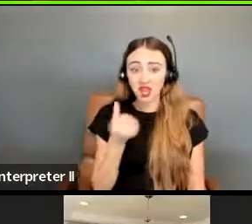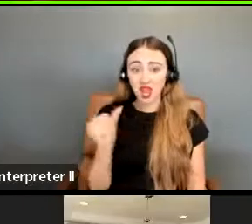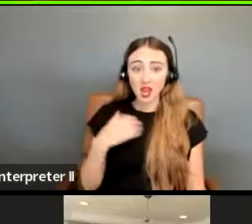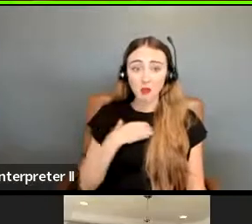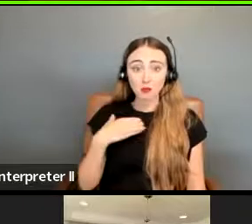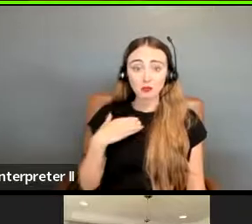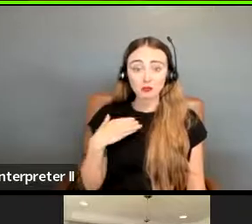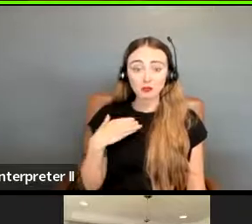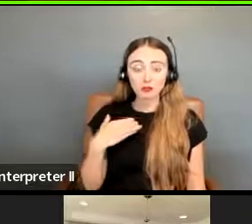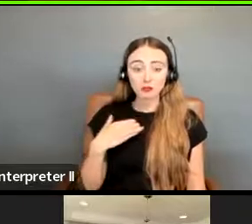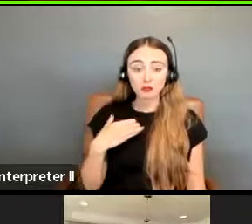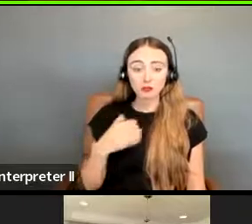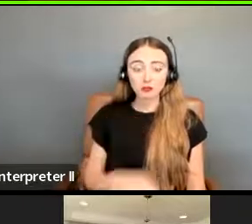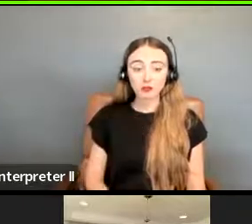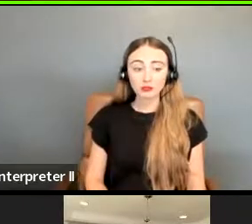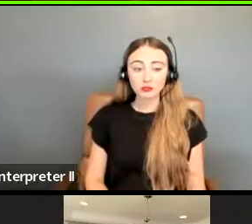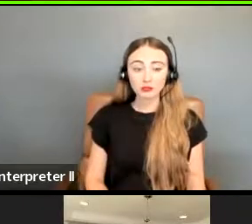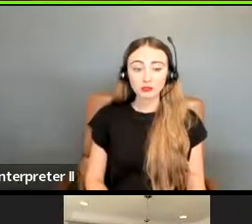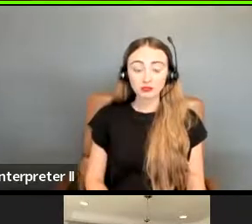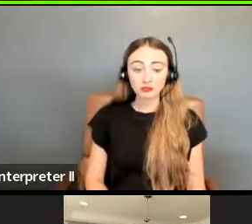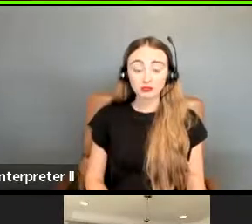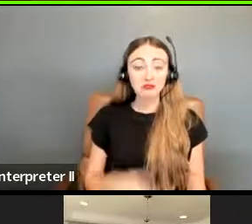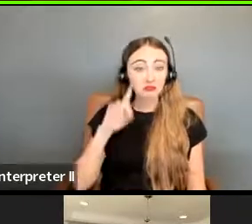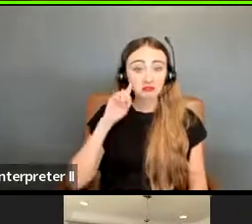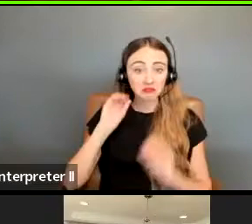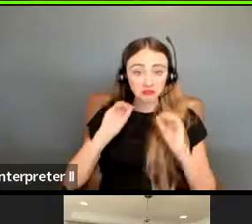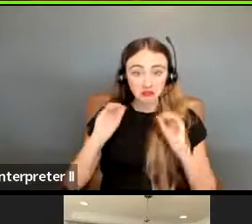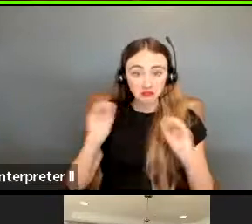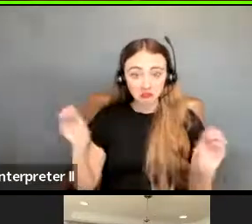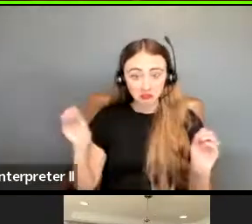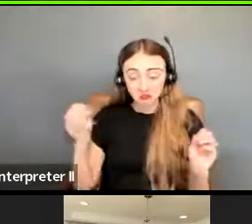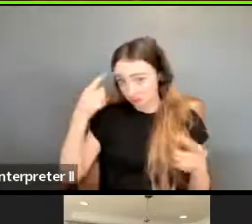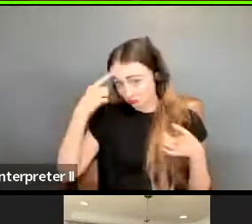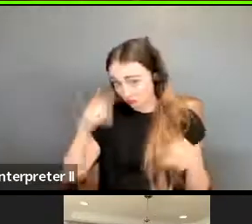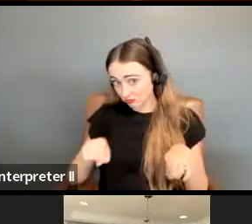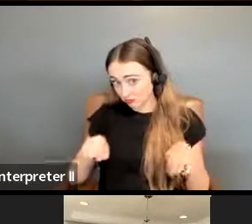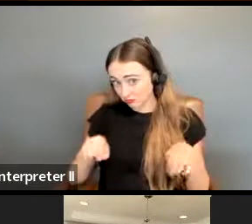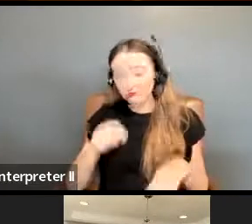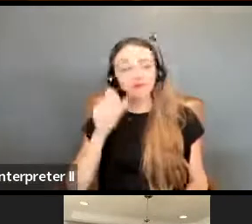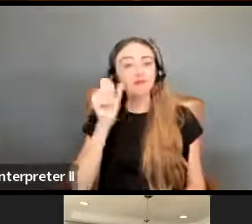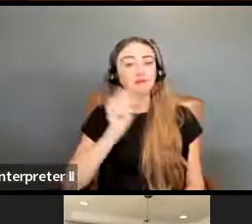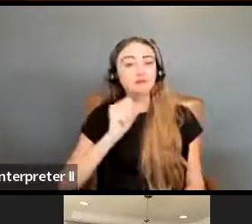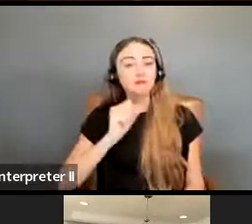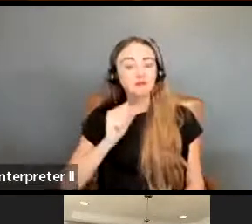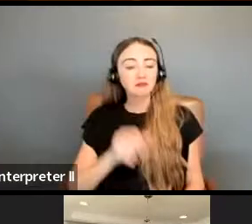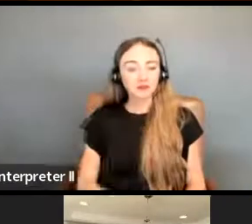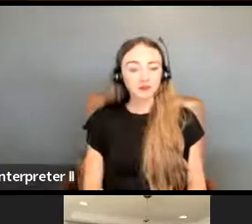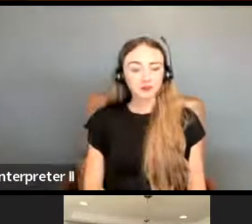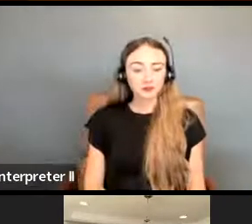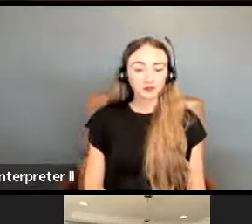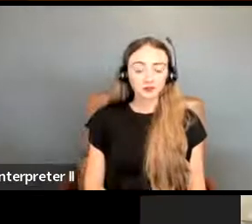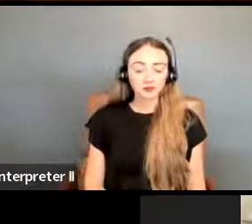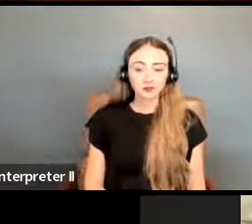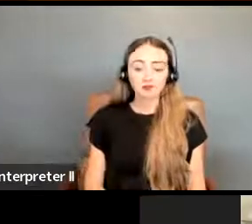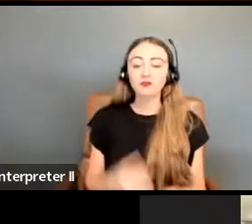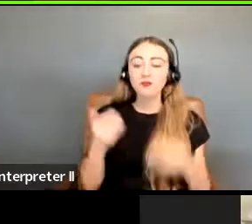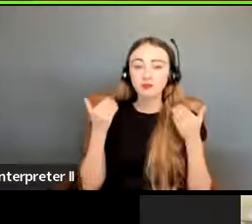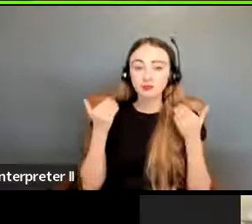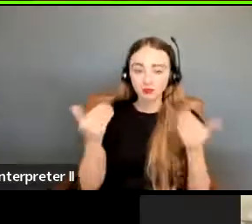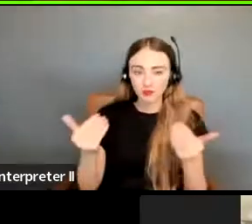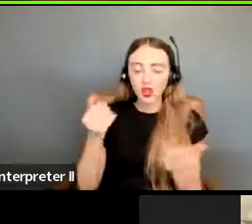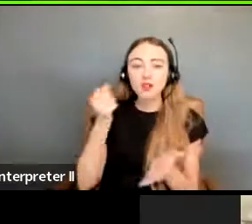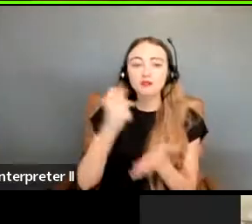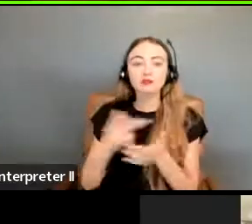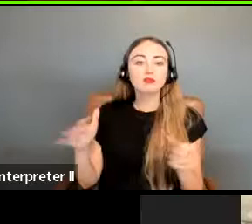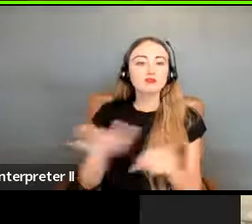votes? Madam Secretary, I don't see or hear any no votes. Do you agree? Agreed, Mr. Chairman. The bill is approved